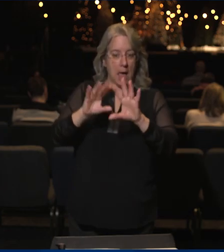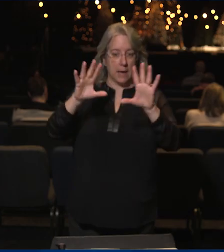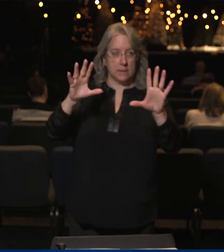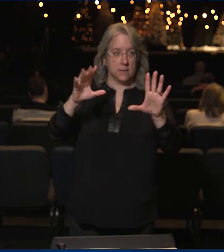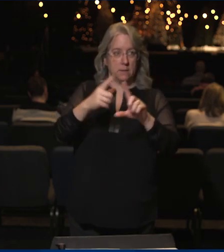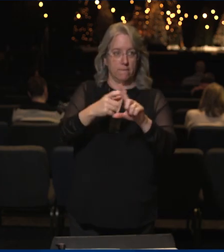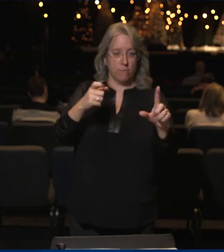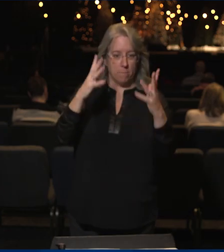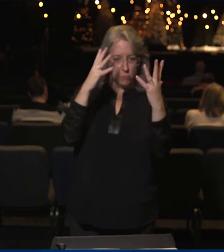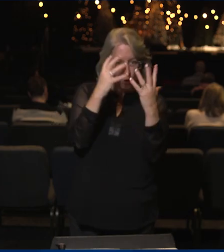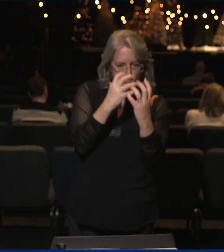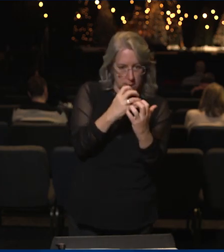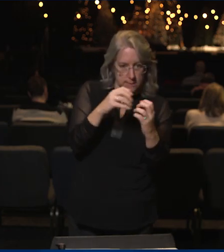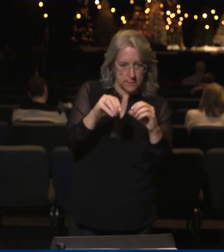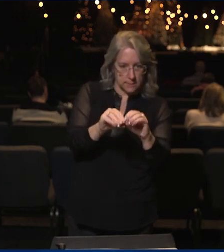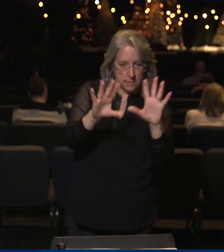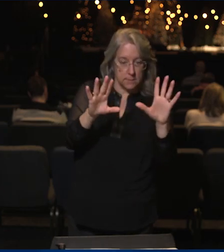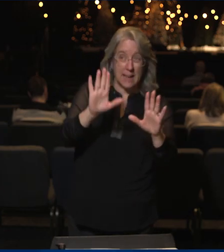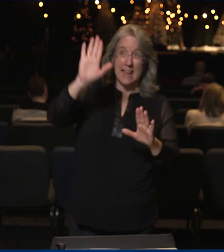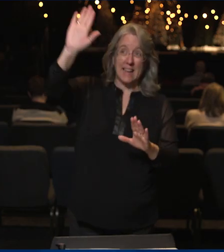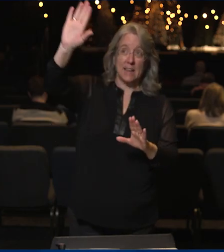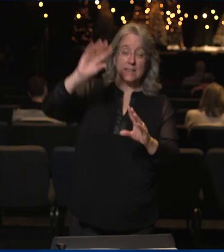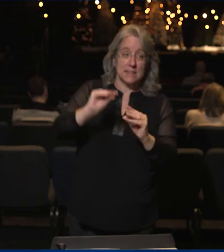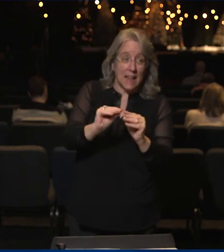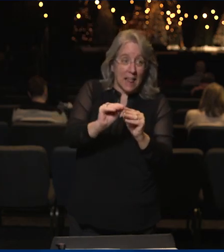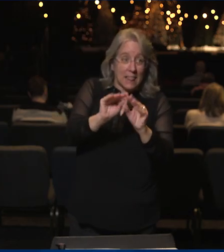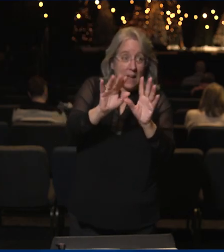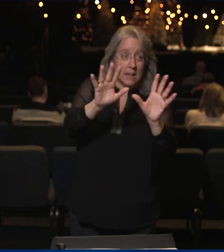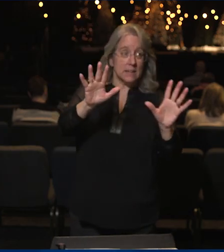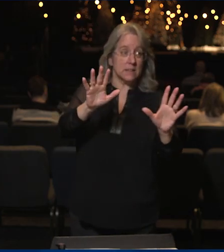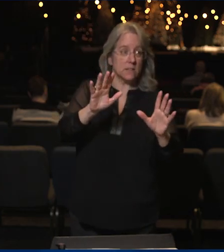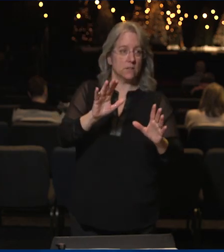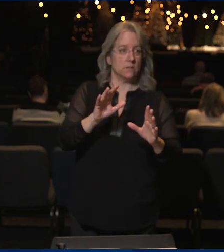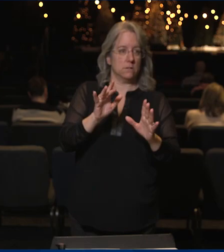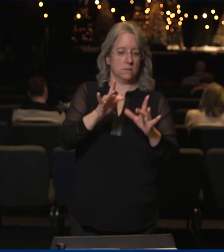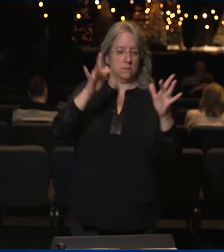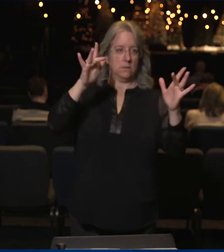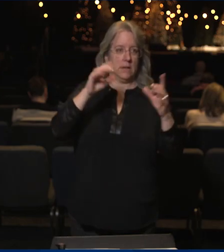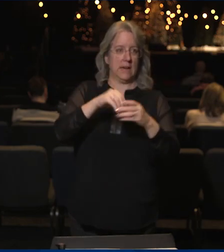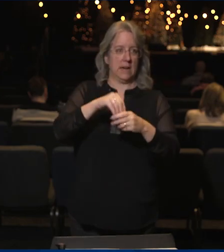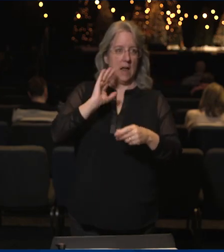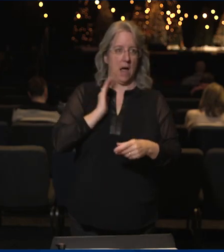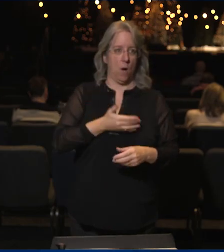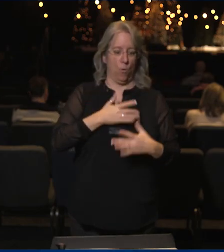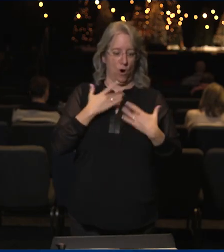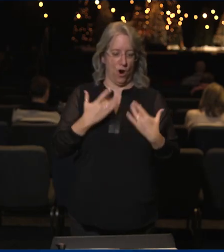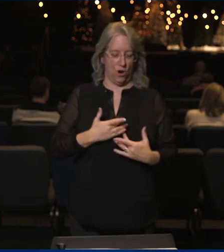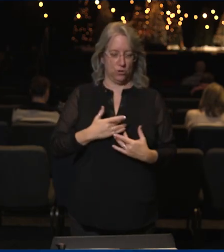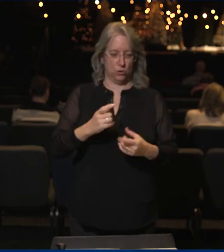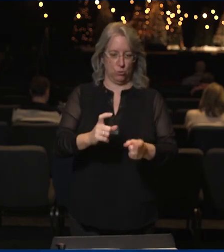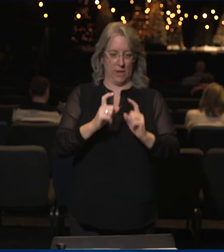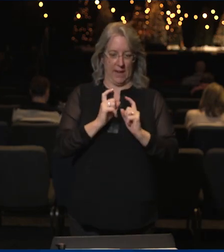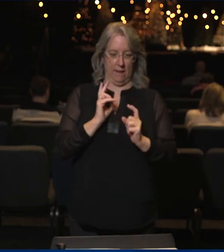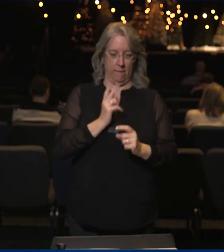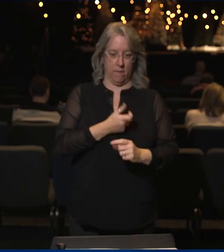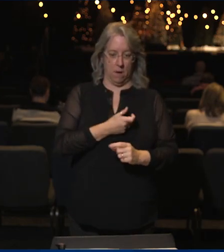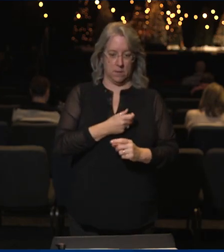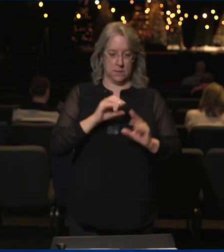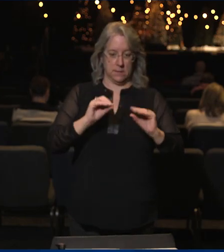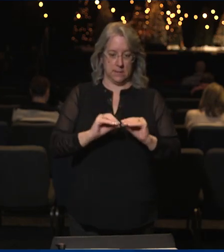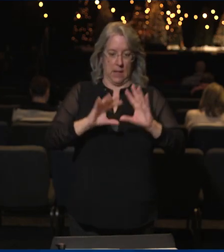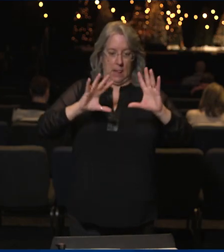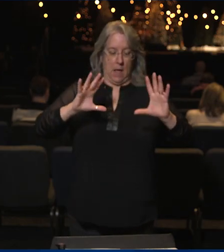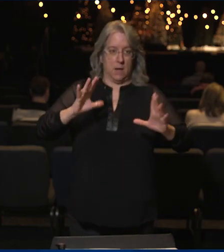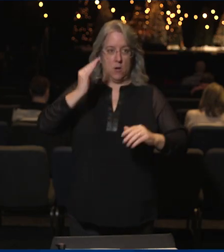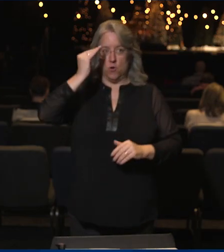his light shine in our hearts to give us," get this, "the light of the